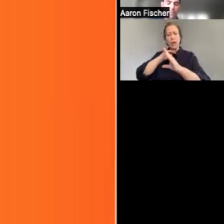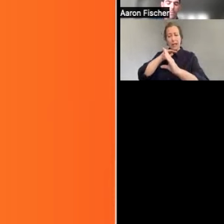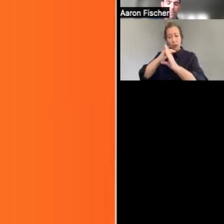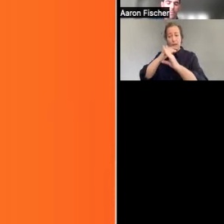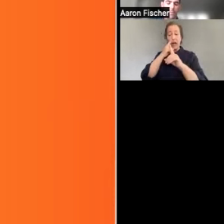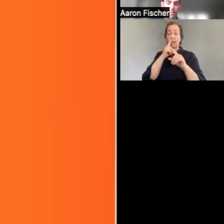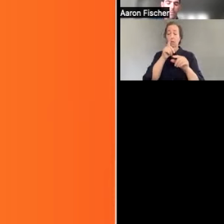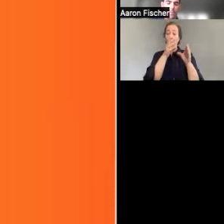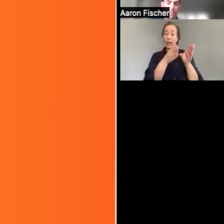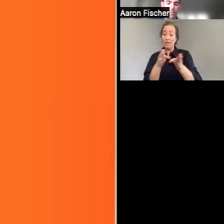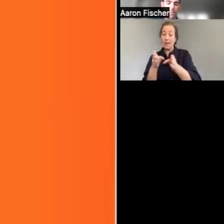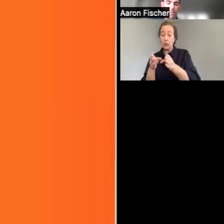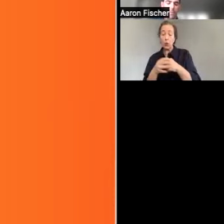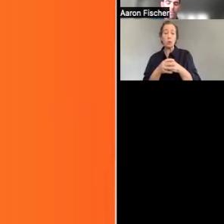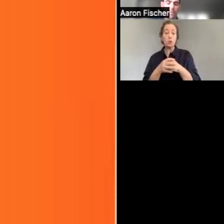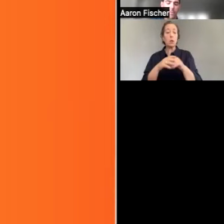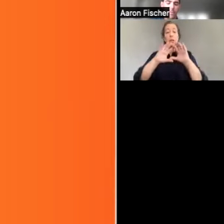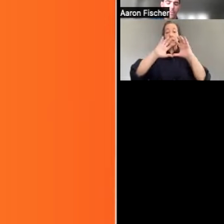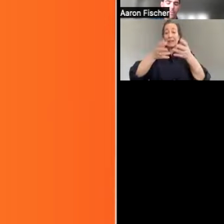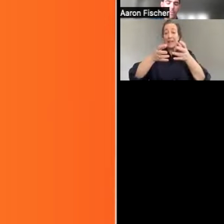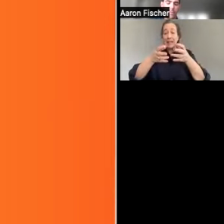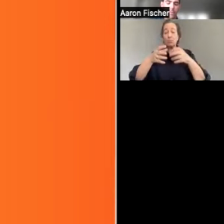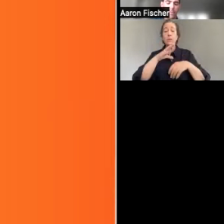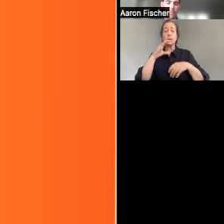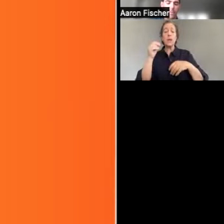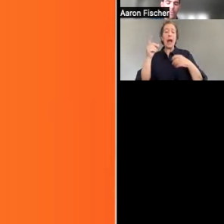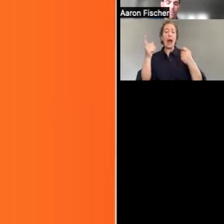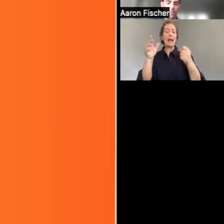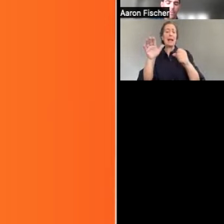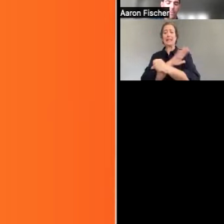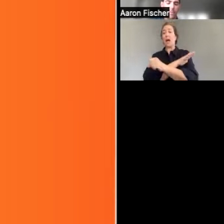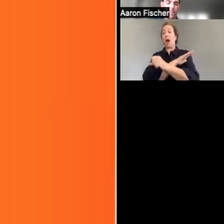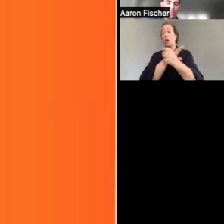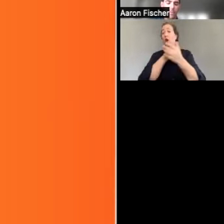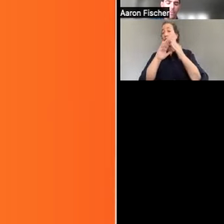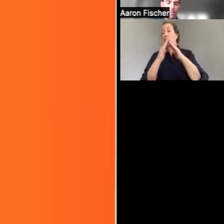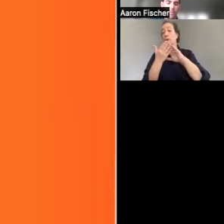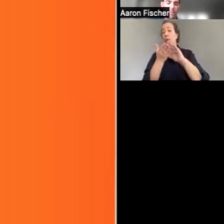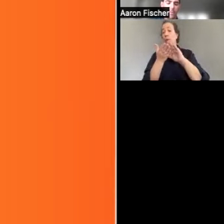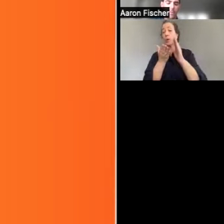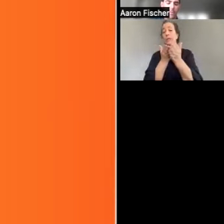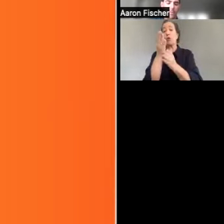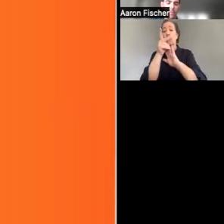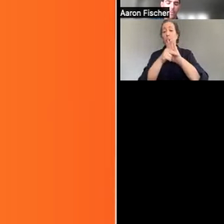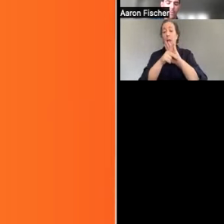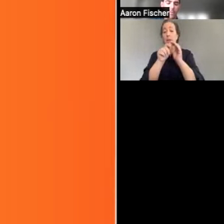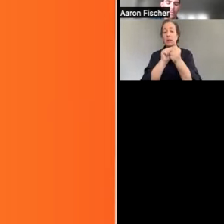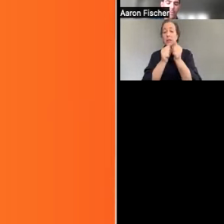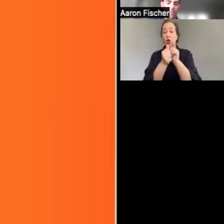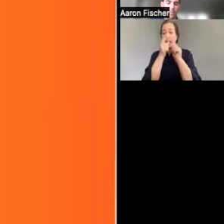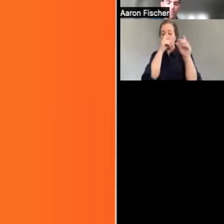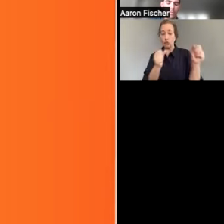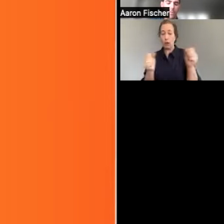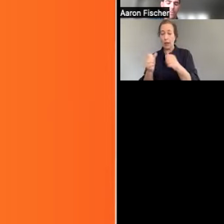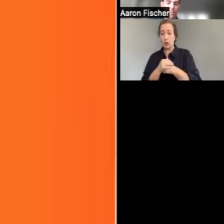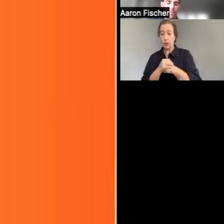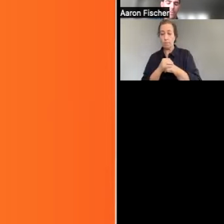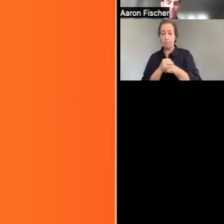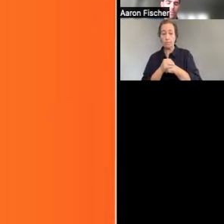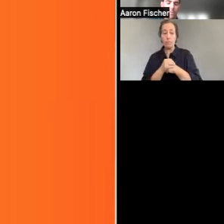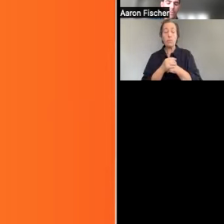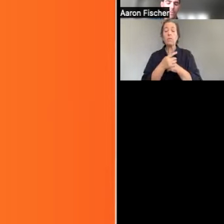individuals, clinical teams, and entire communities through policy change strategies. You can find more information about